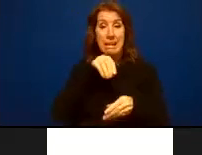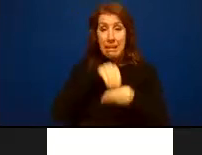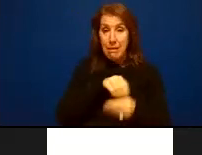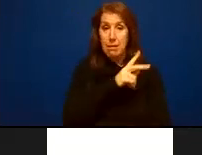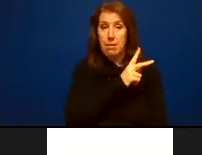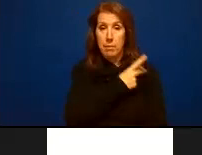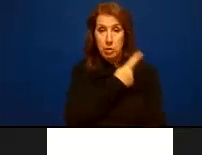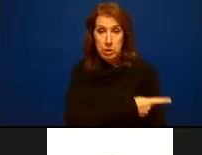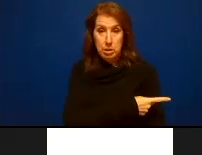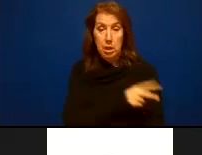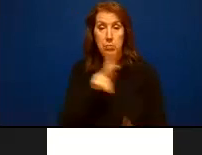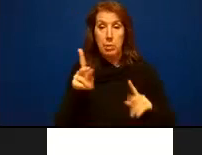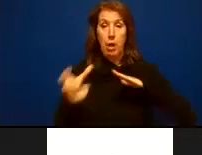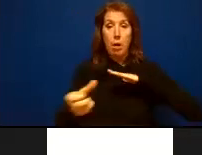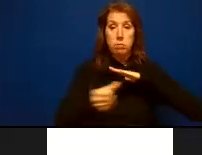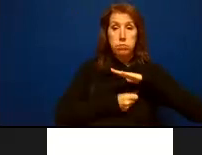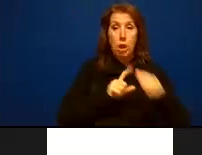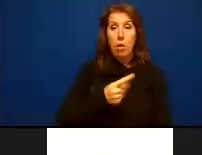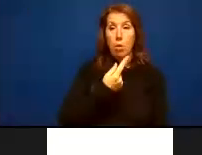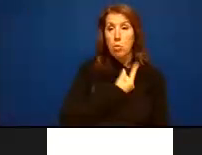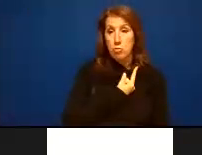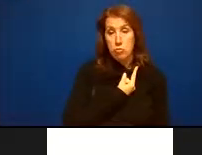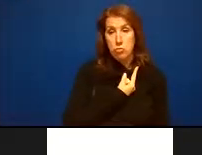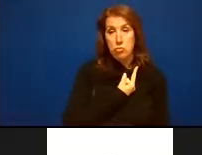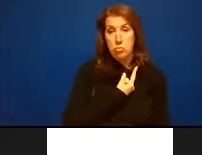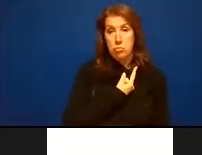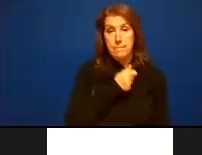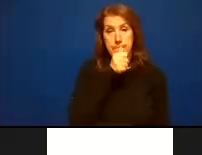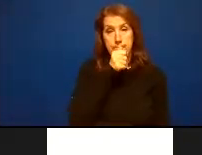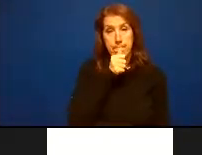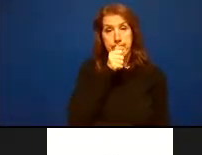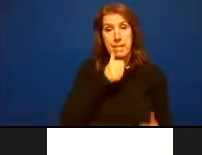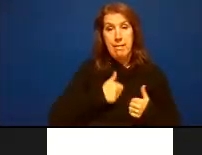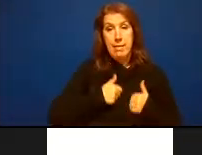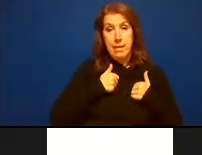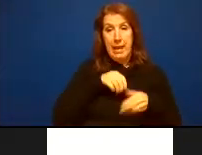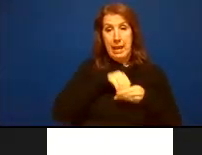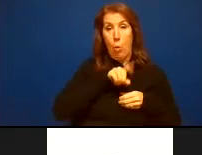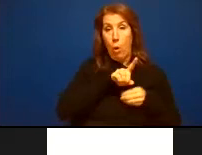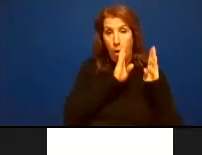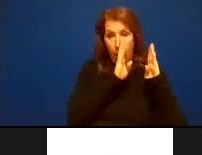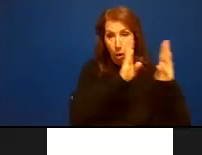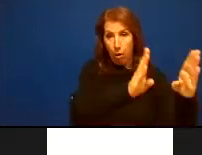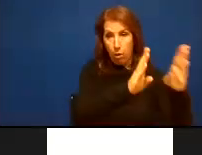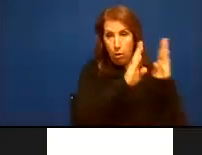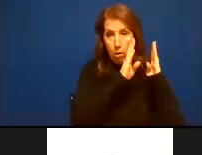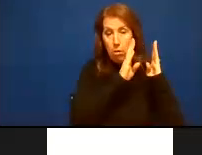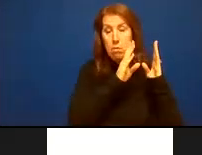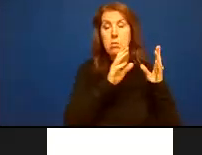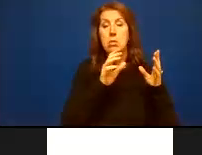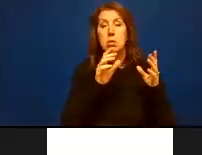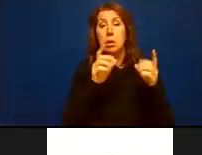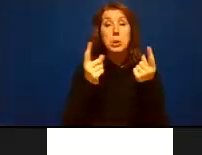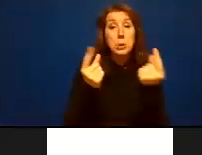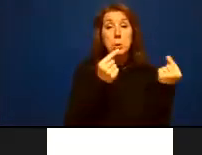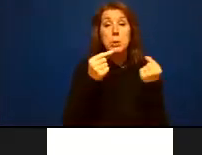and people are isolated, and people are kind of living along a hallway, and not having a lot of activity,